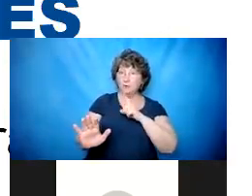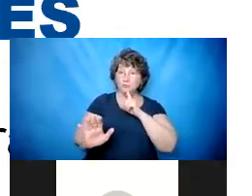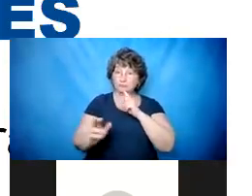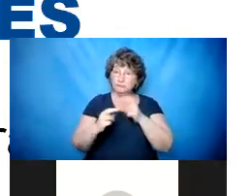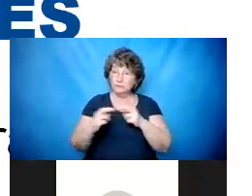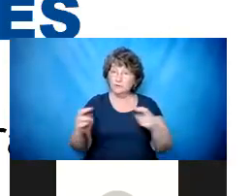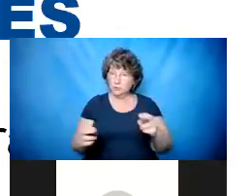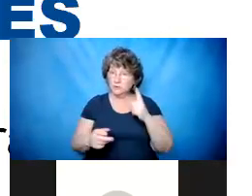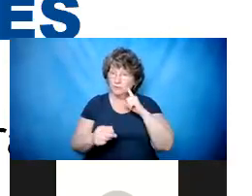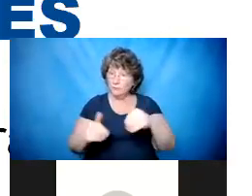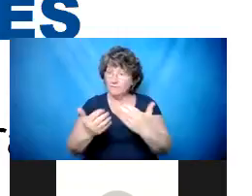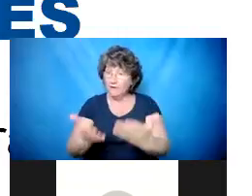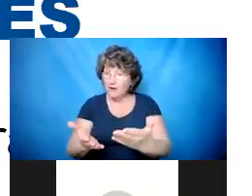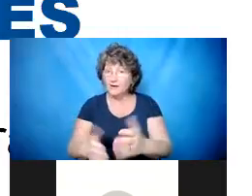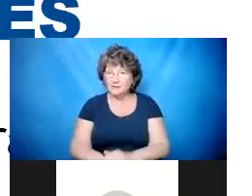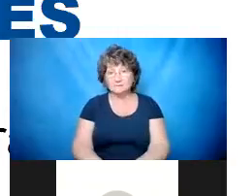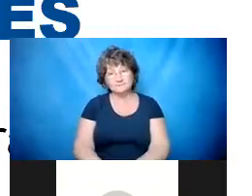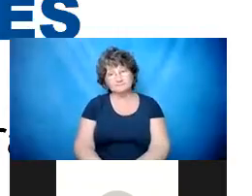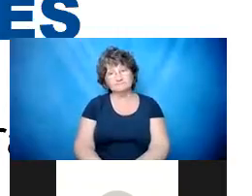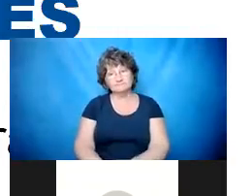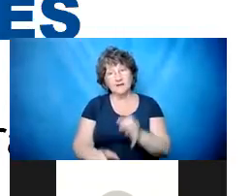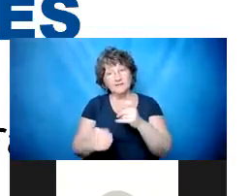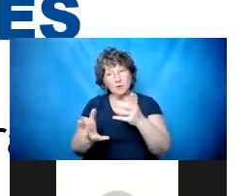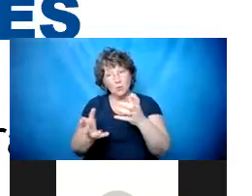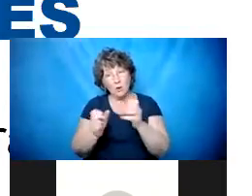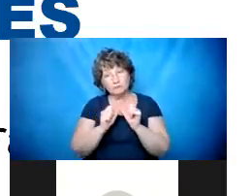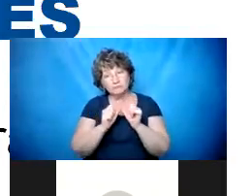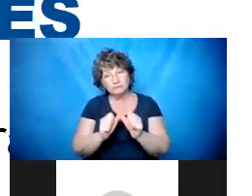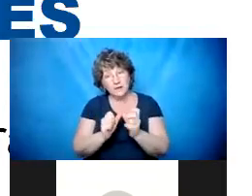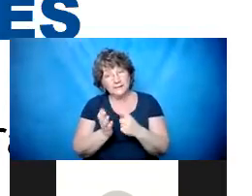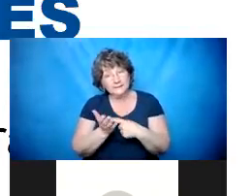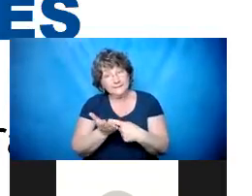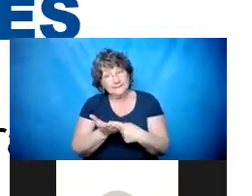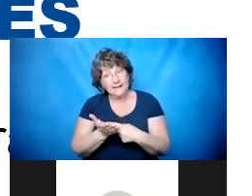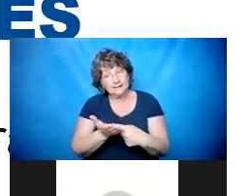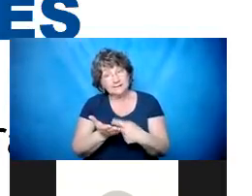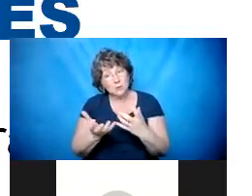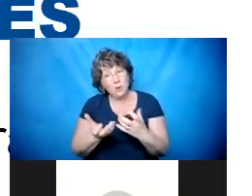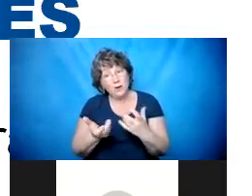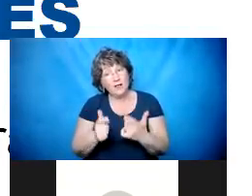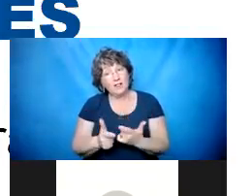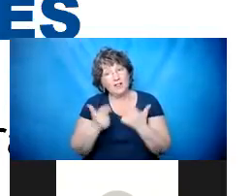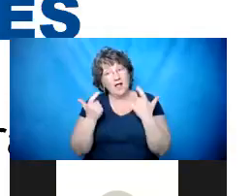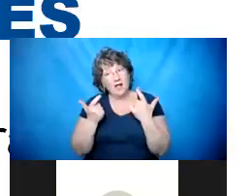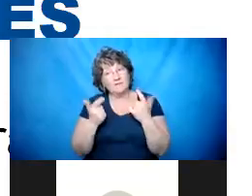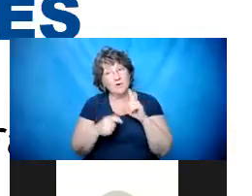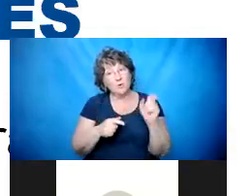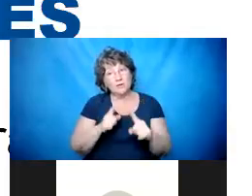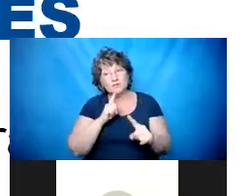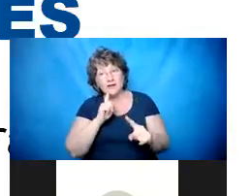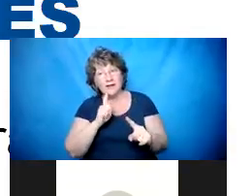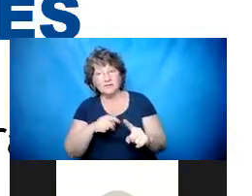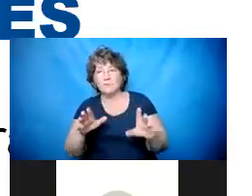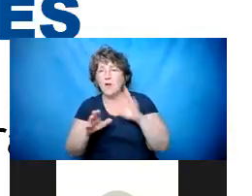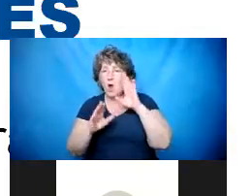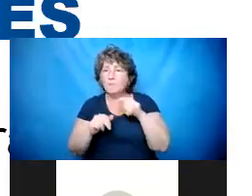conversation and speaking and having live Q&A with some of the panelists who were here today, we hope you register and join us for our Lunch